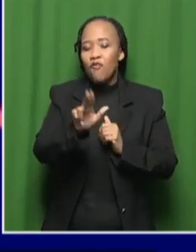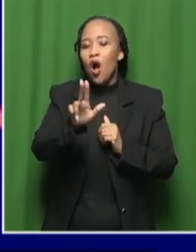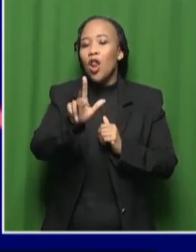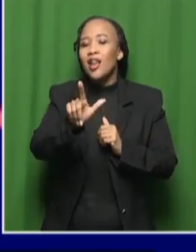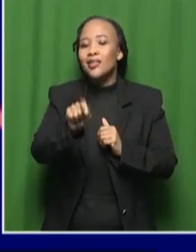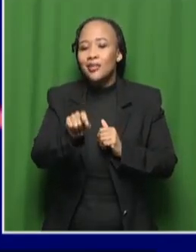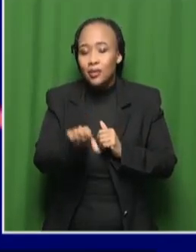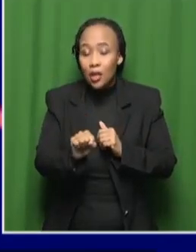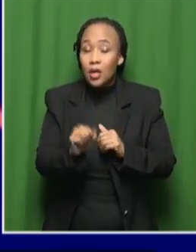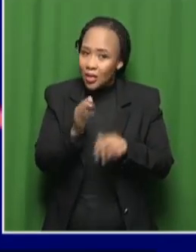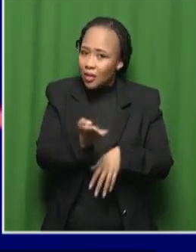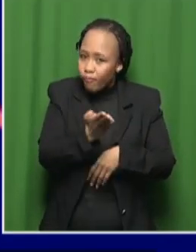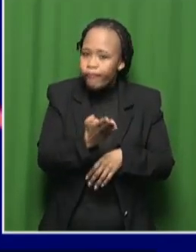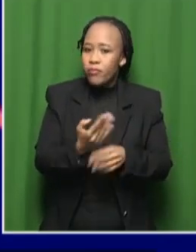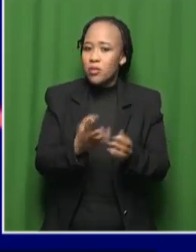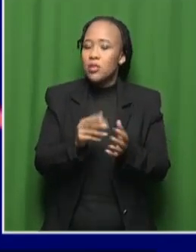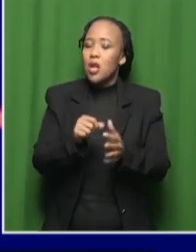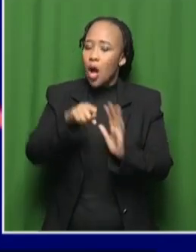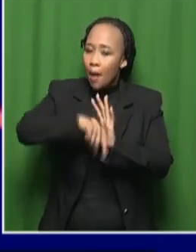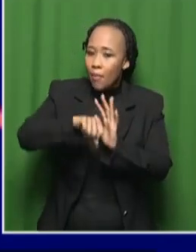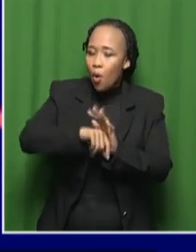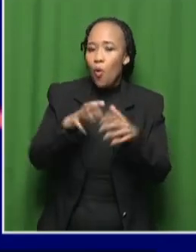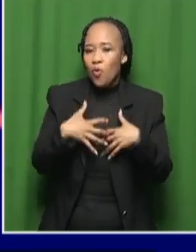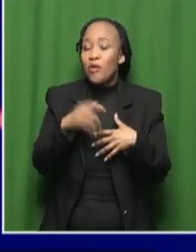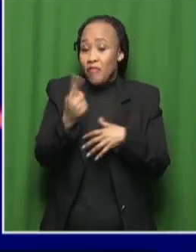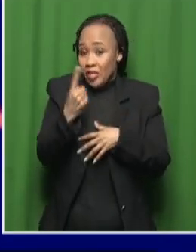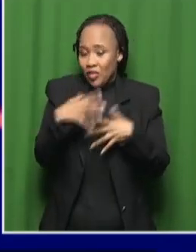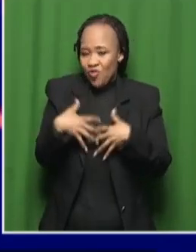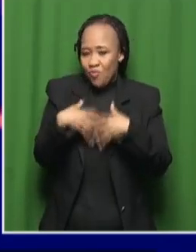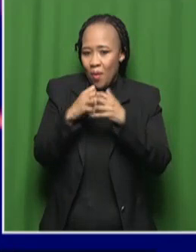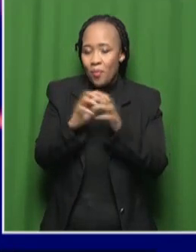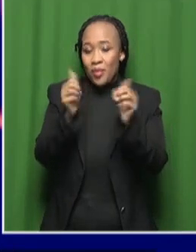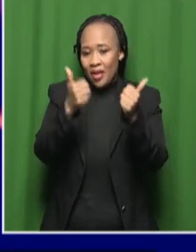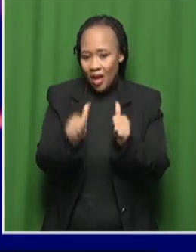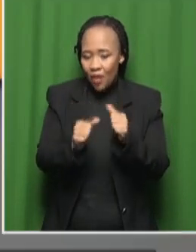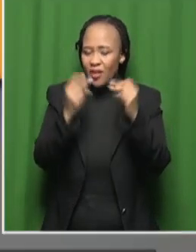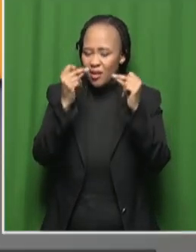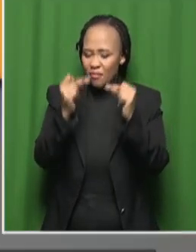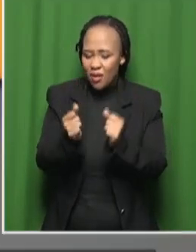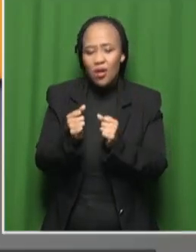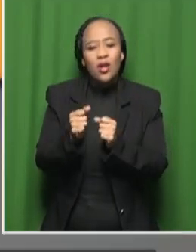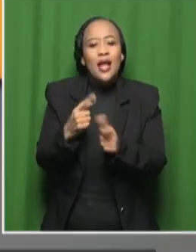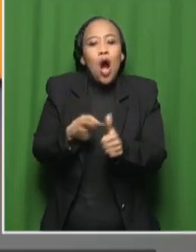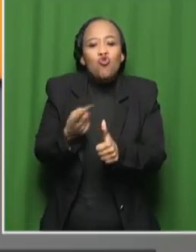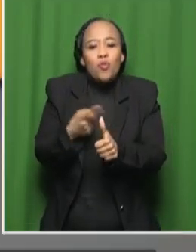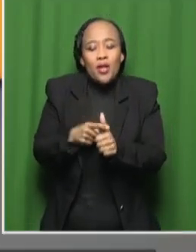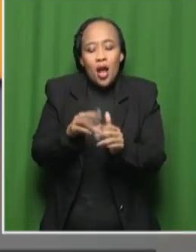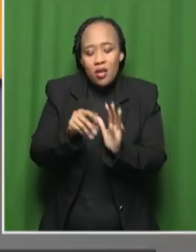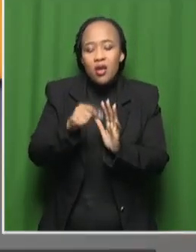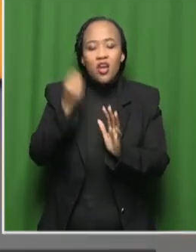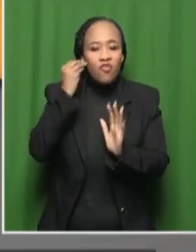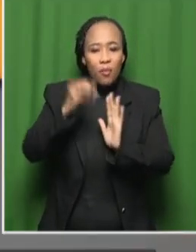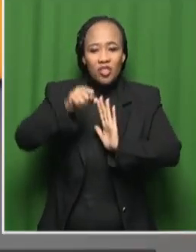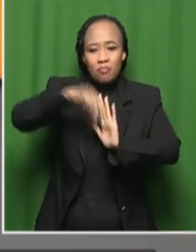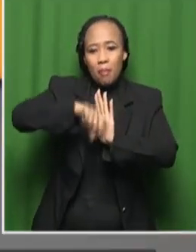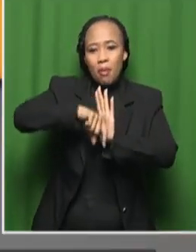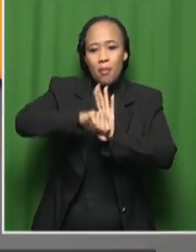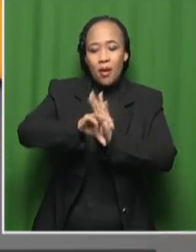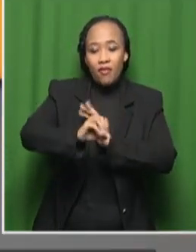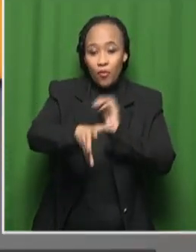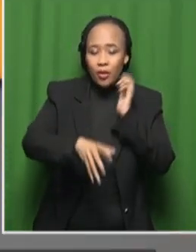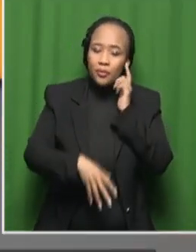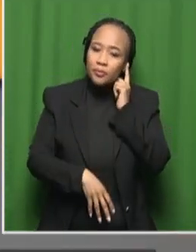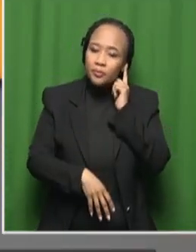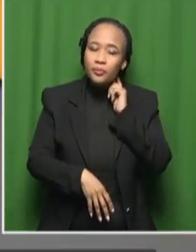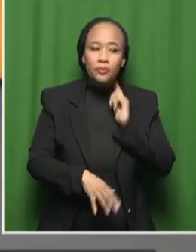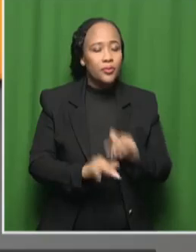there, upload, create an account, and then the second step is that the information will flow automatically in. Geez, how cool is that? Now, Dr. Liza, how do you ensure that users can